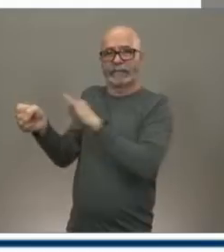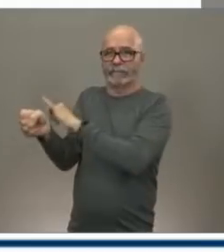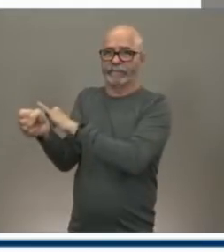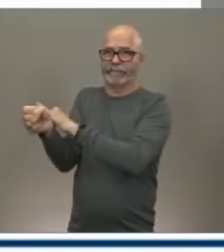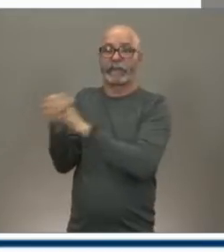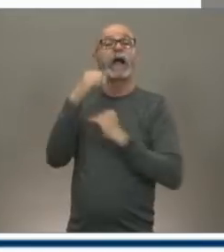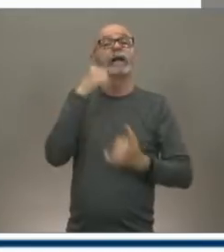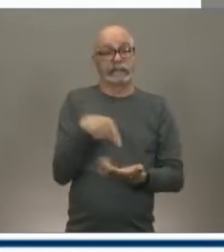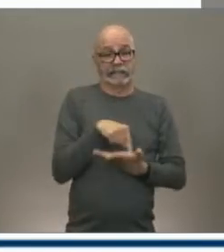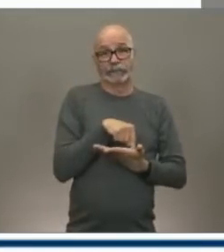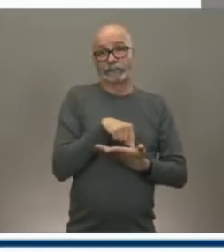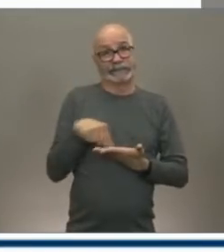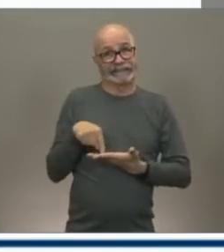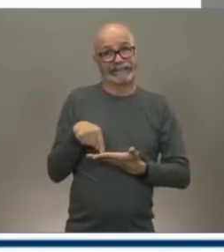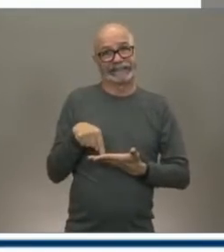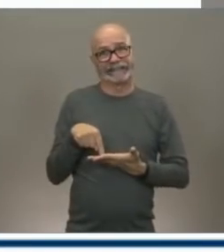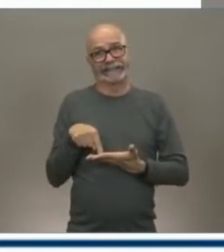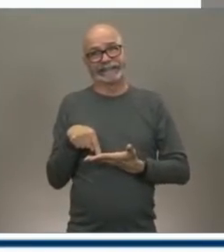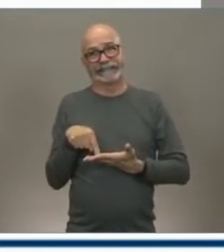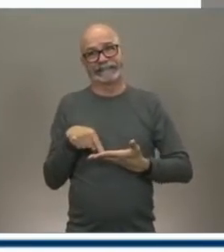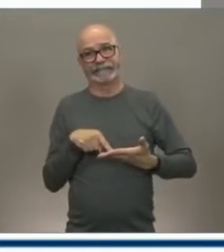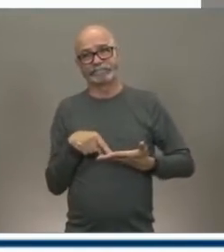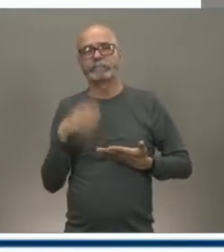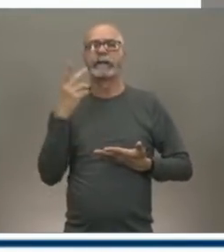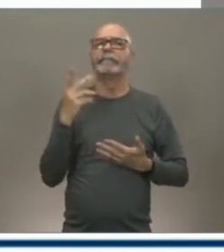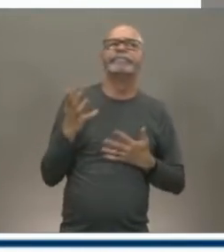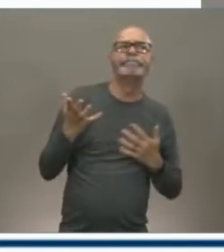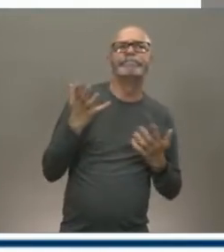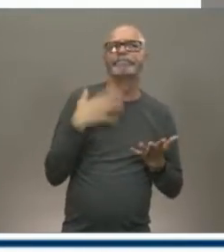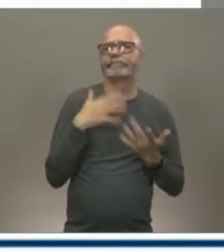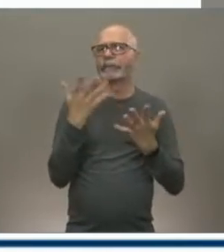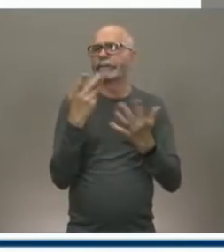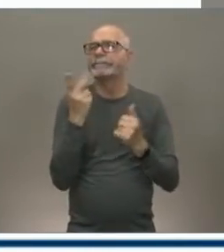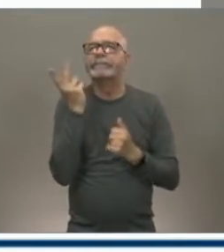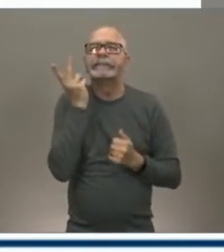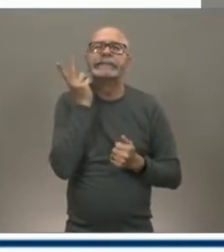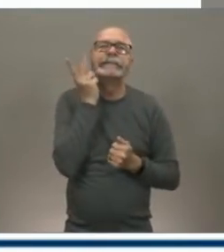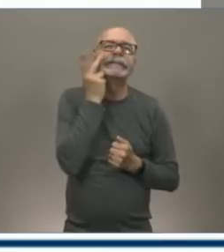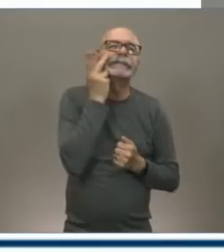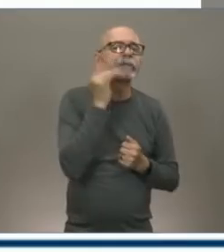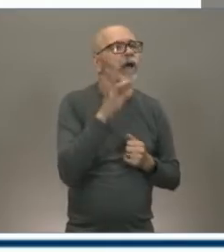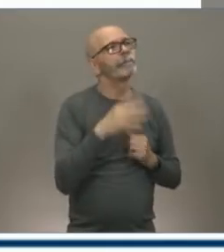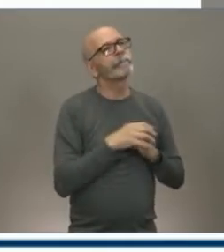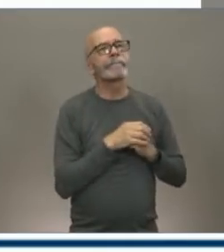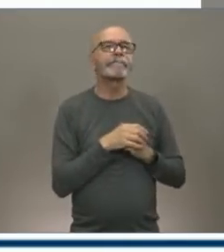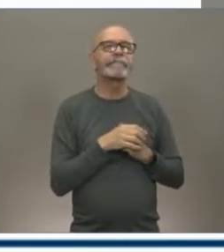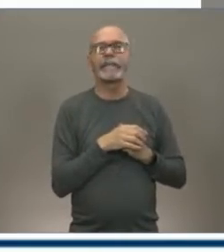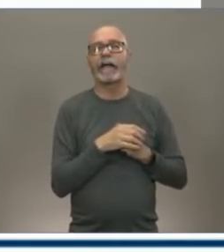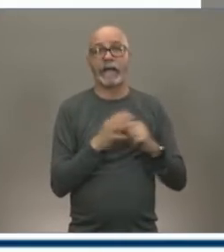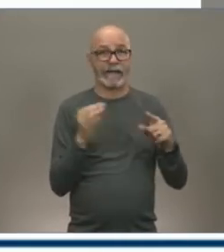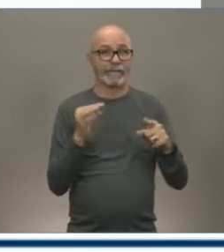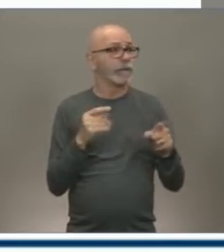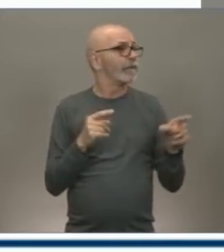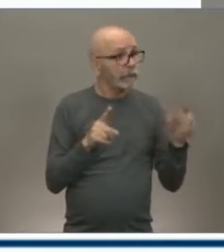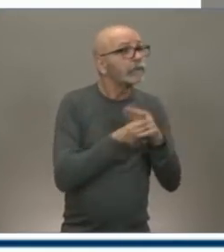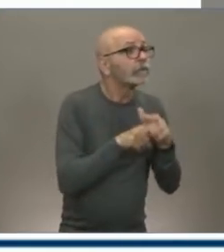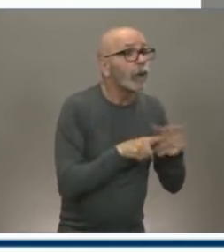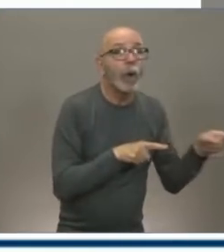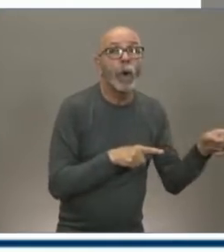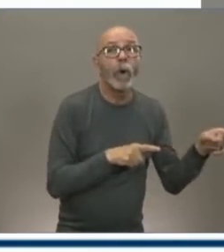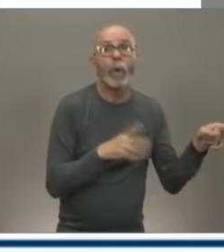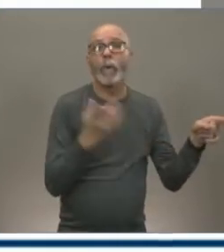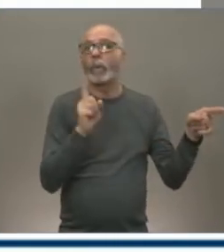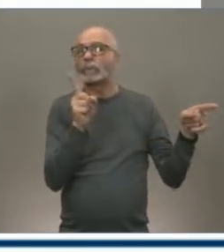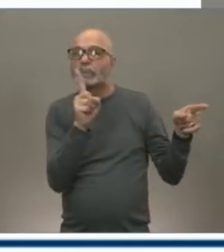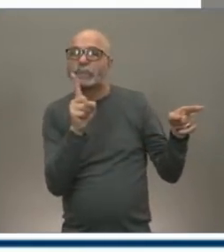a tabletop exercise that's focused on contingency planning around various things that could crop up around vaccine